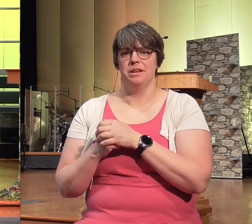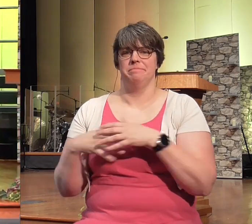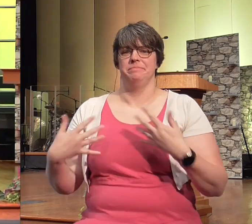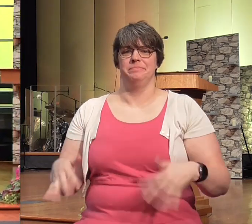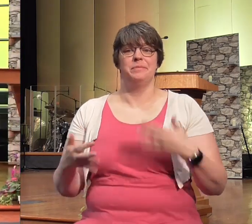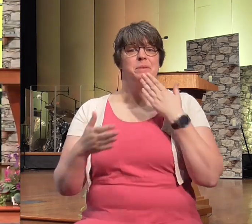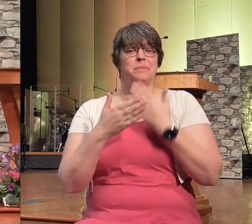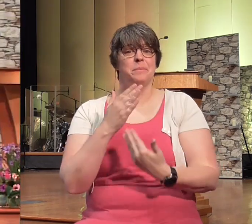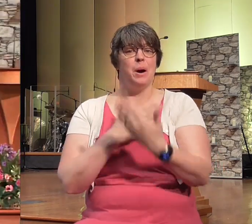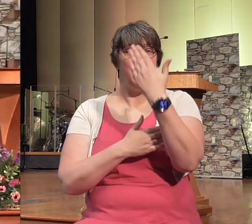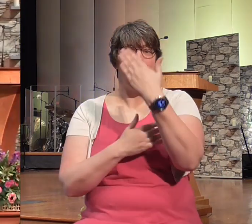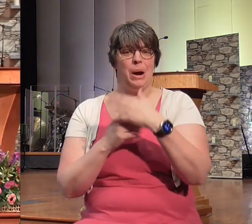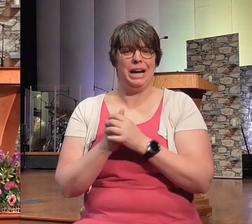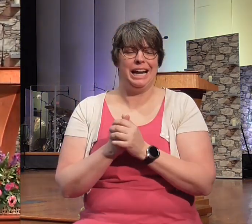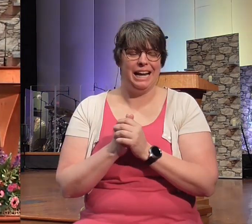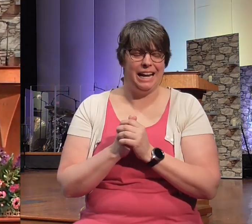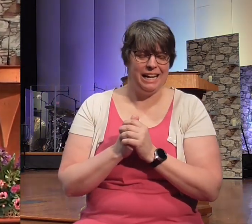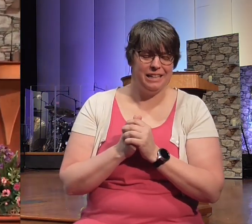Good morning.